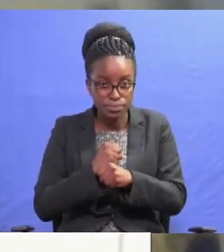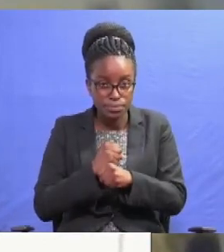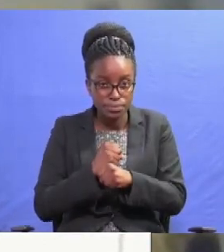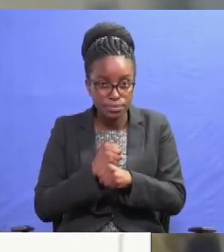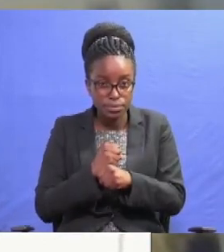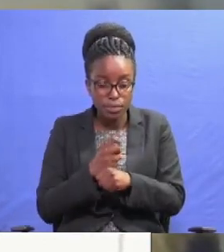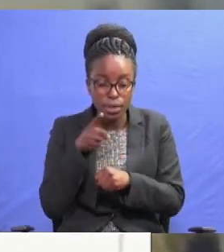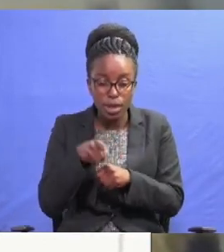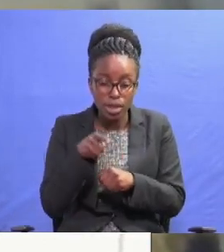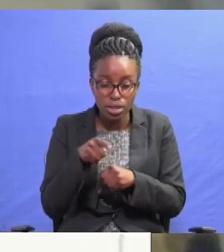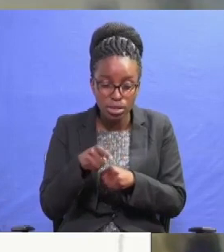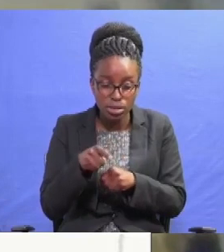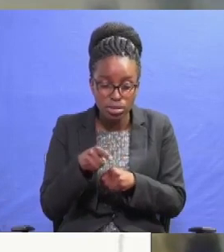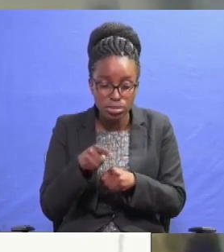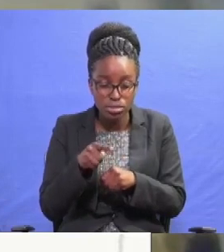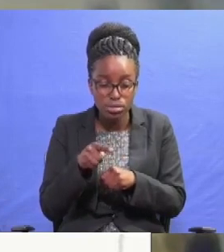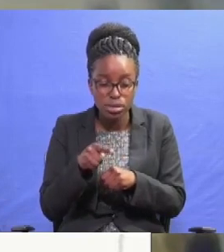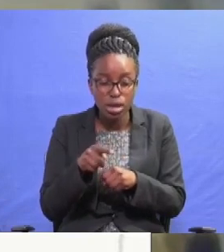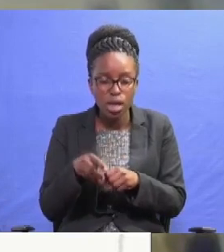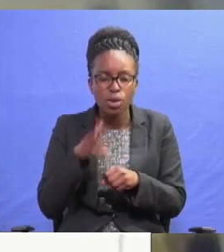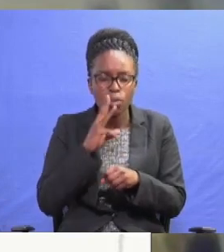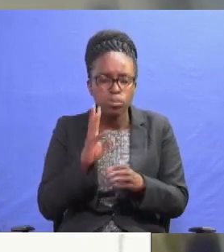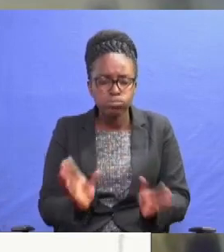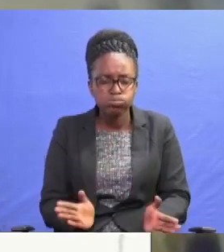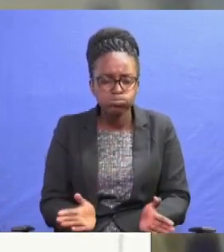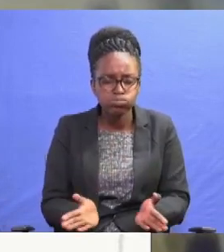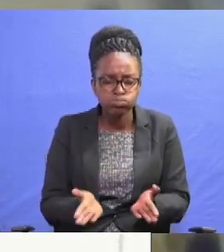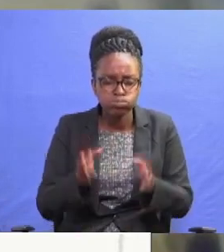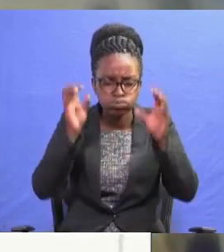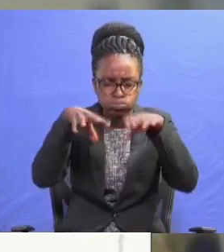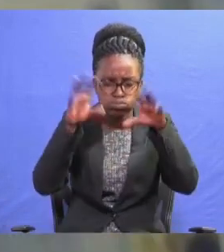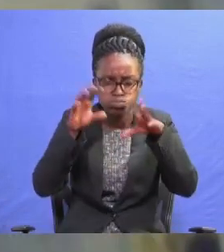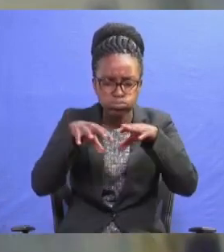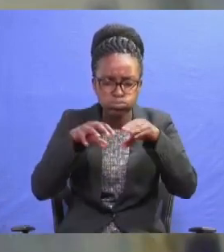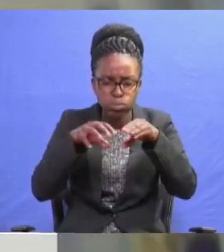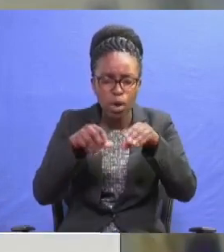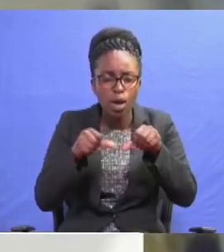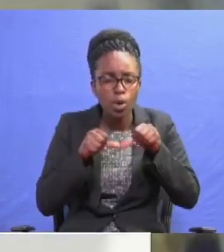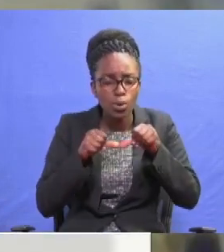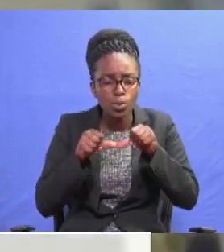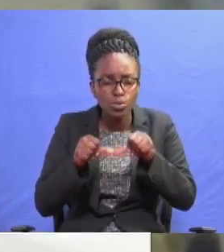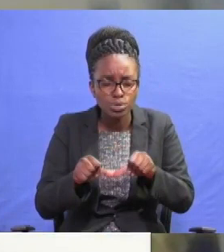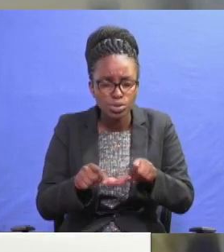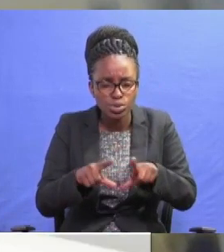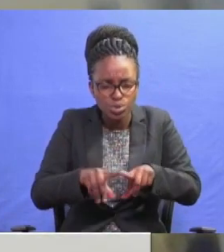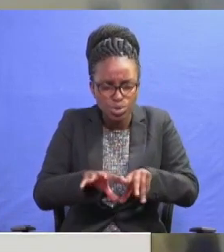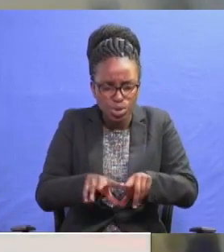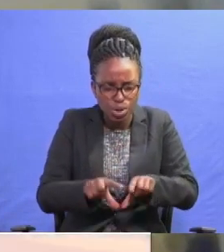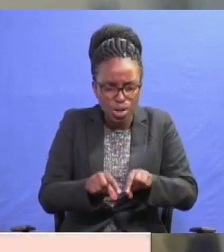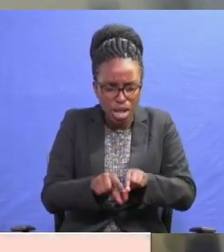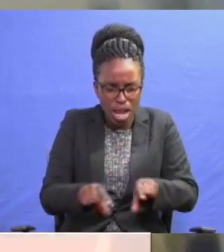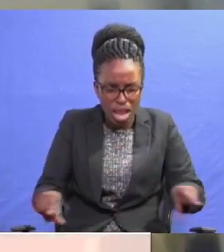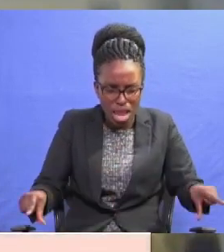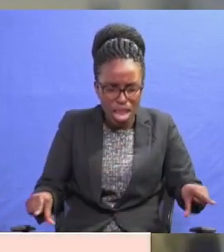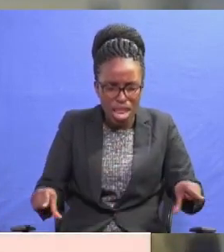it's almost an occurrence of rainfall everywhere. But we do get landslides, mud flows,